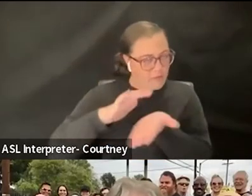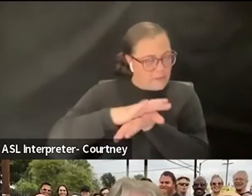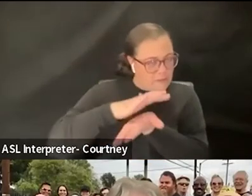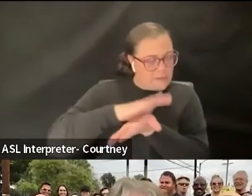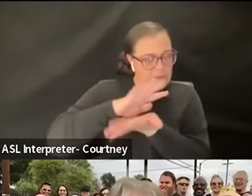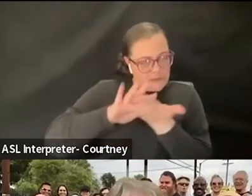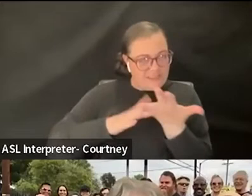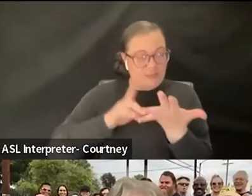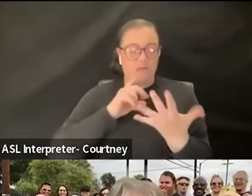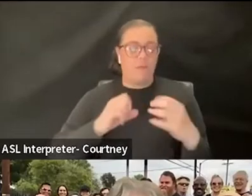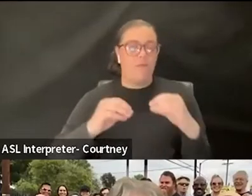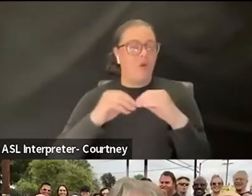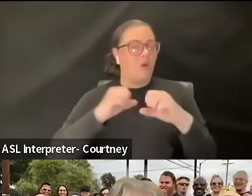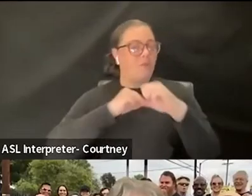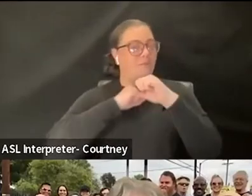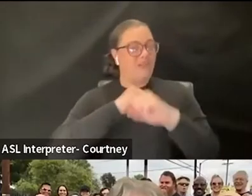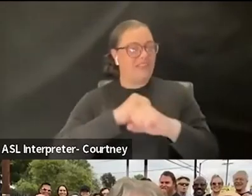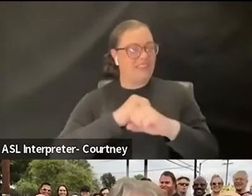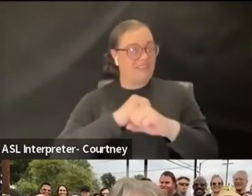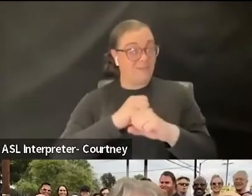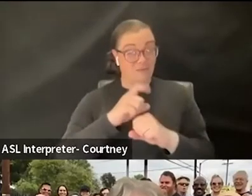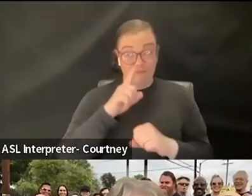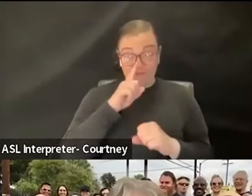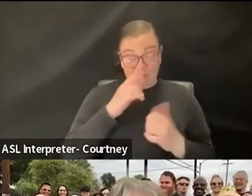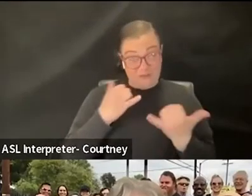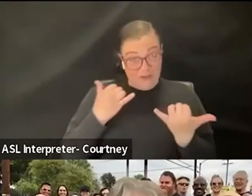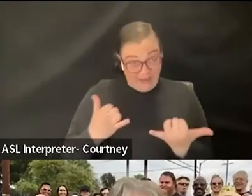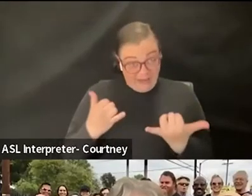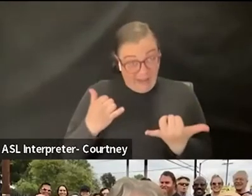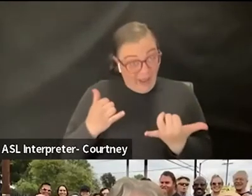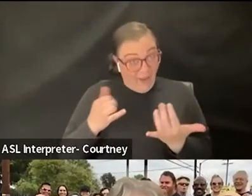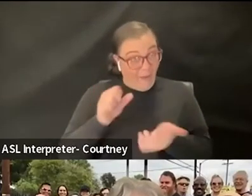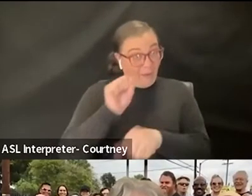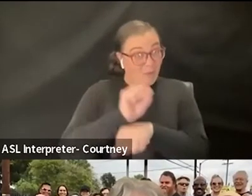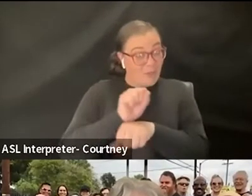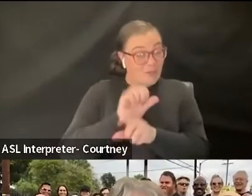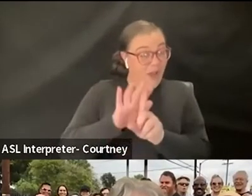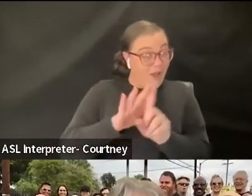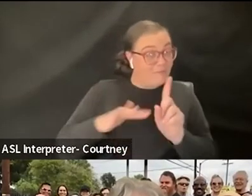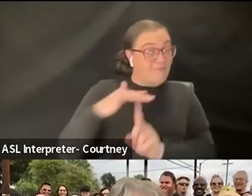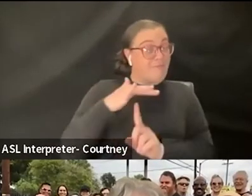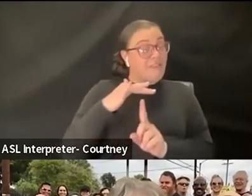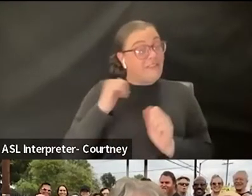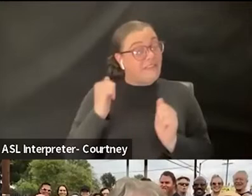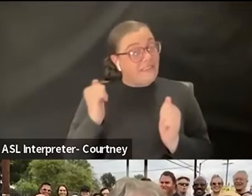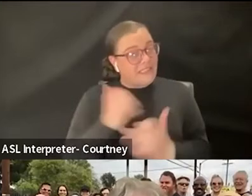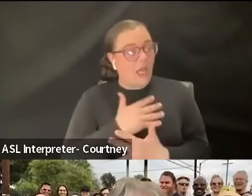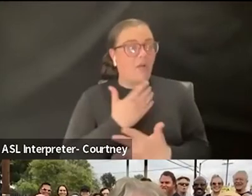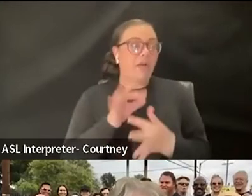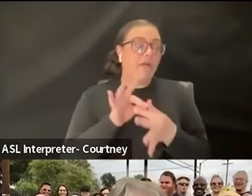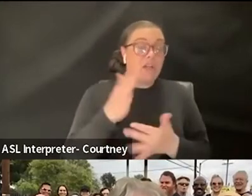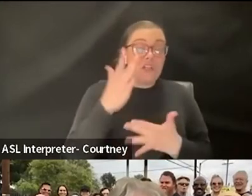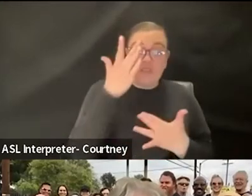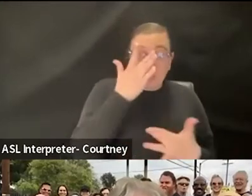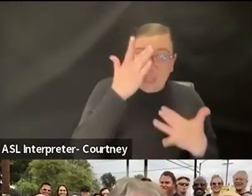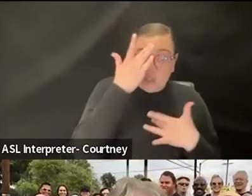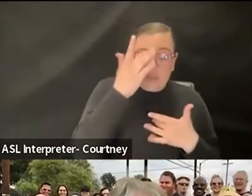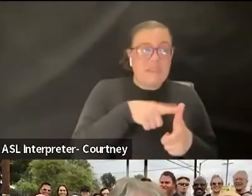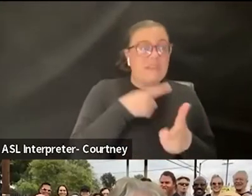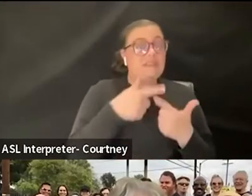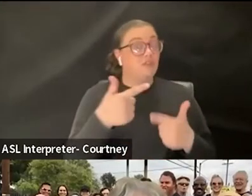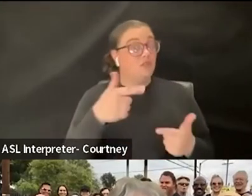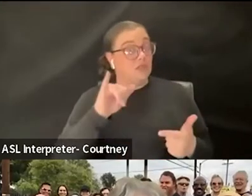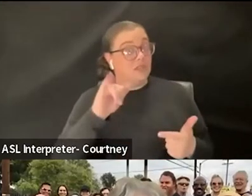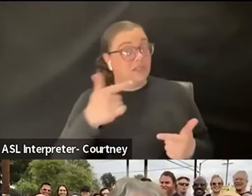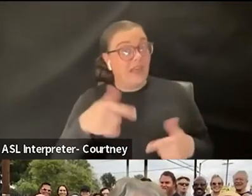But, you know, saying that, the union is such a cool entity. You know, I've been